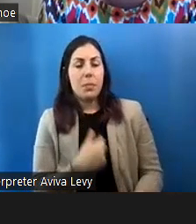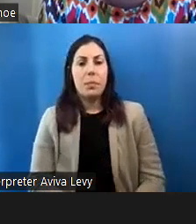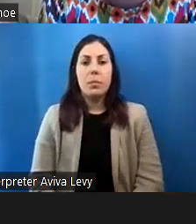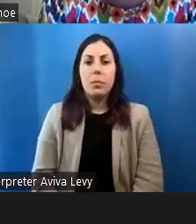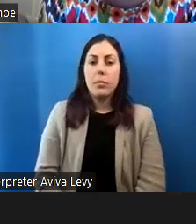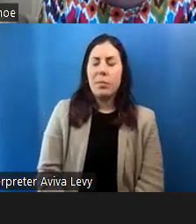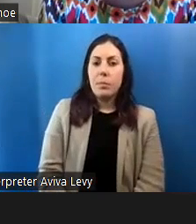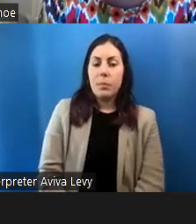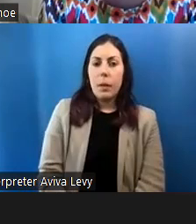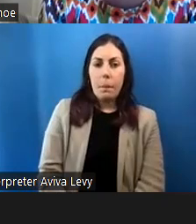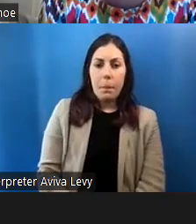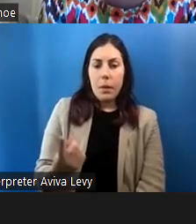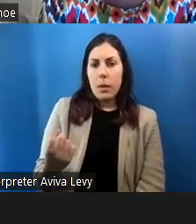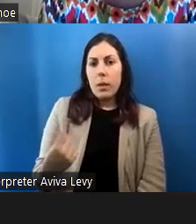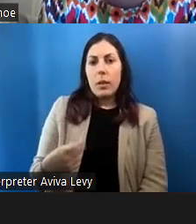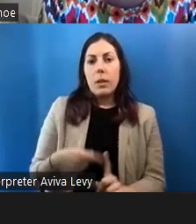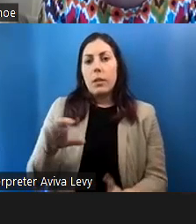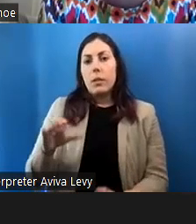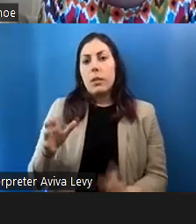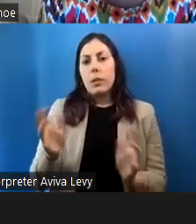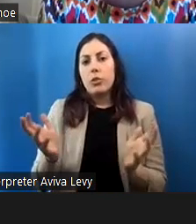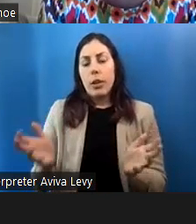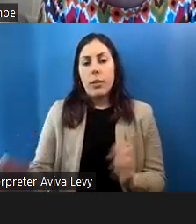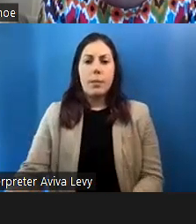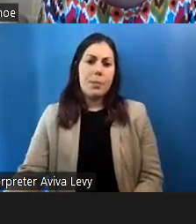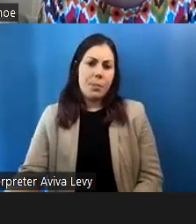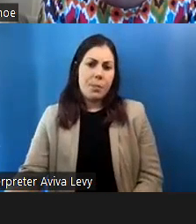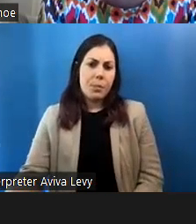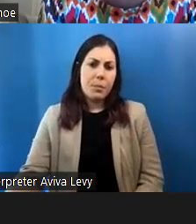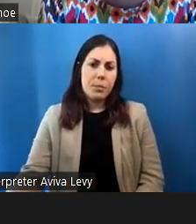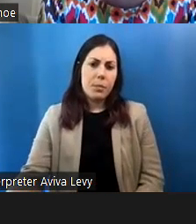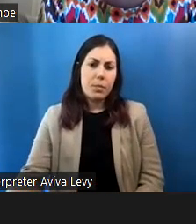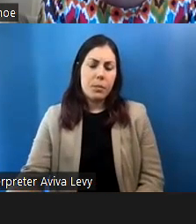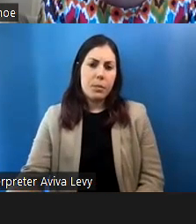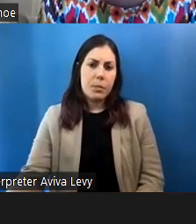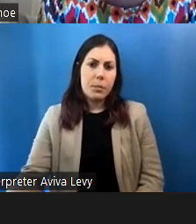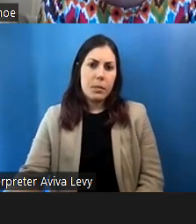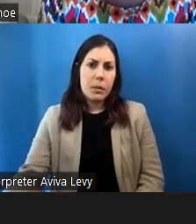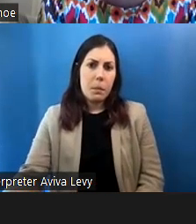All right. I have a question in the chat box. Is there a way this project can speed